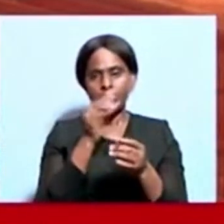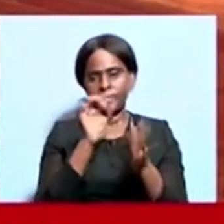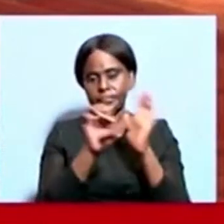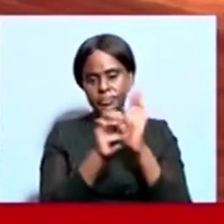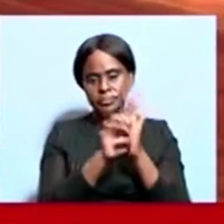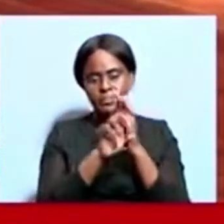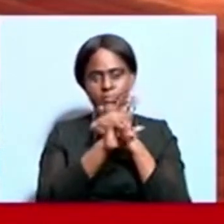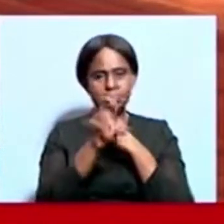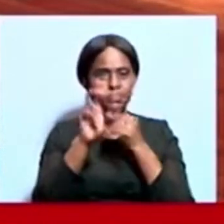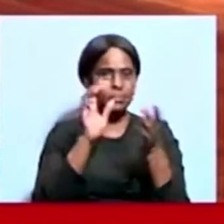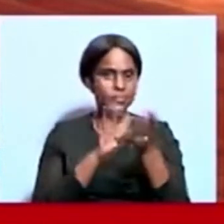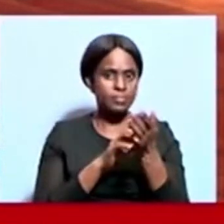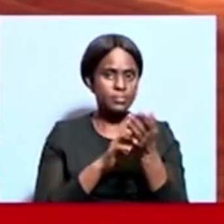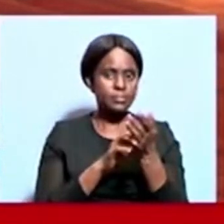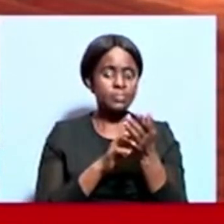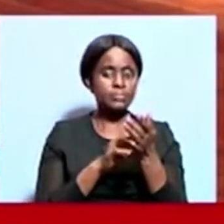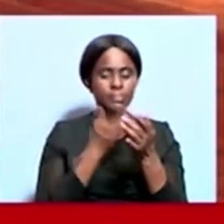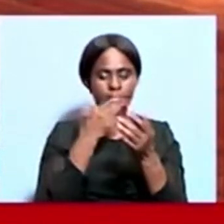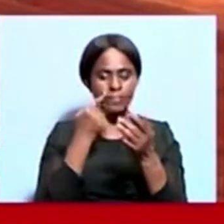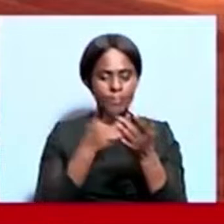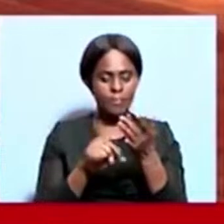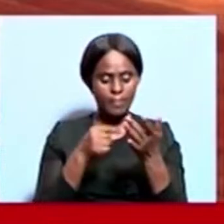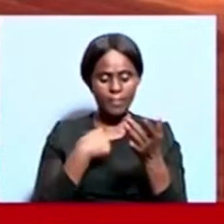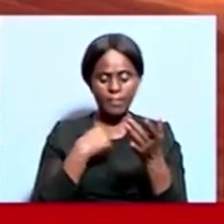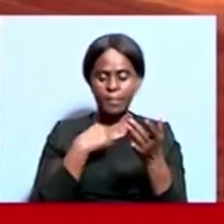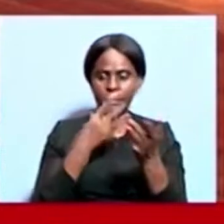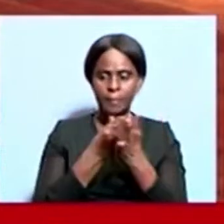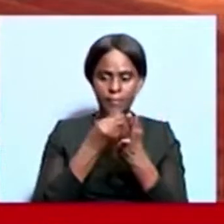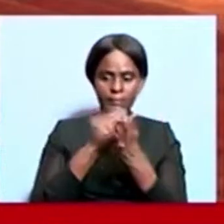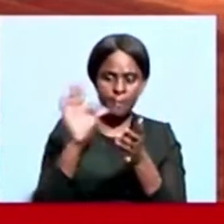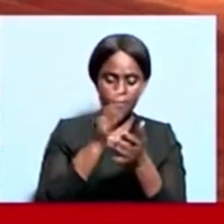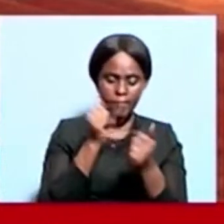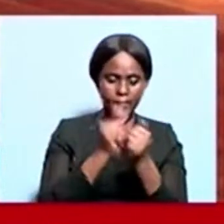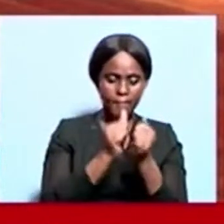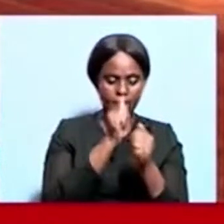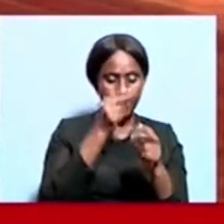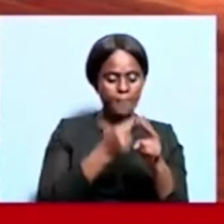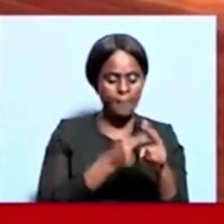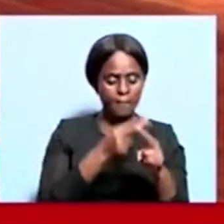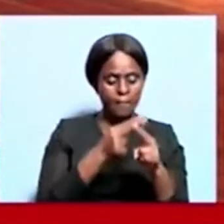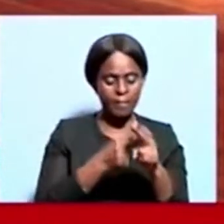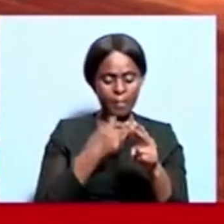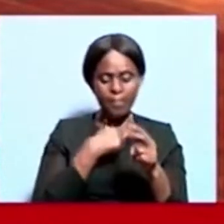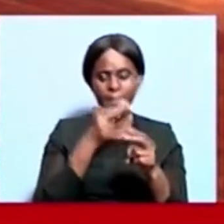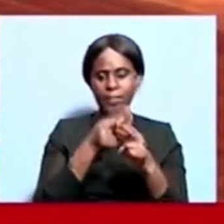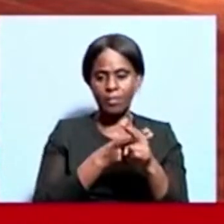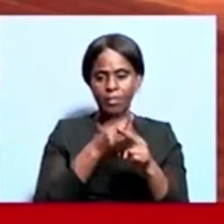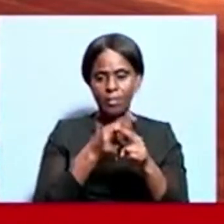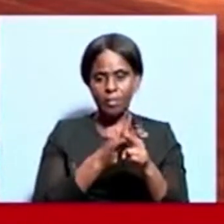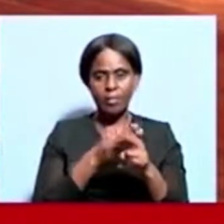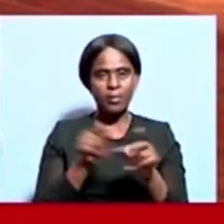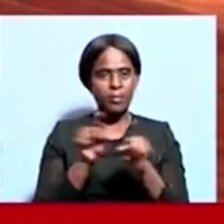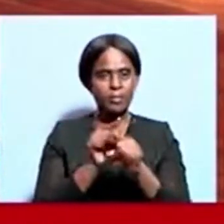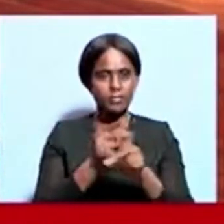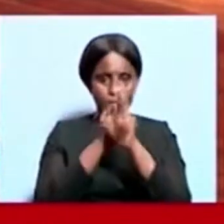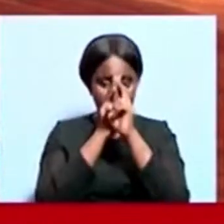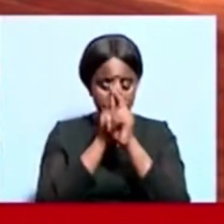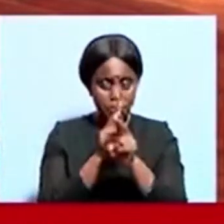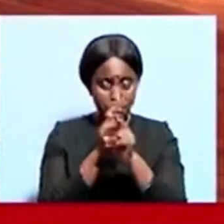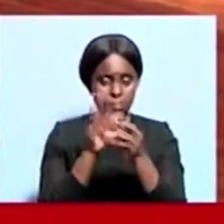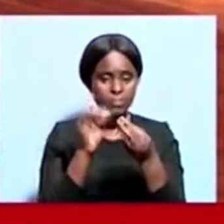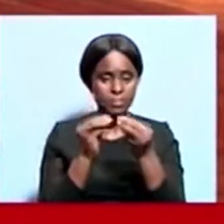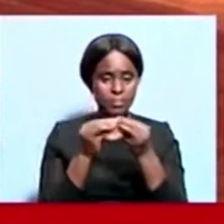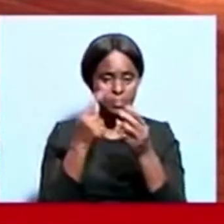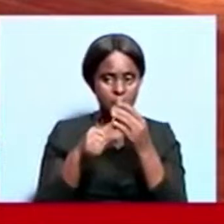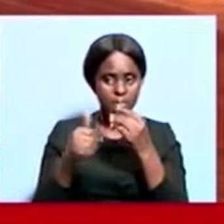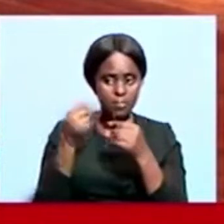maybe 200,000, I have to return that money with an interest, which I pay monthly. So there's that interest component. That's the figure Honorable